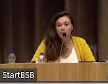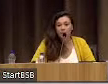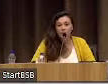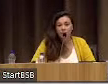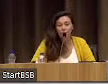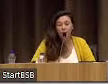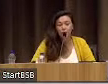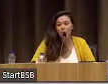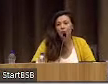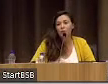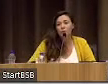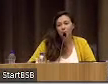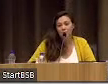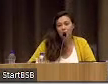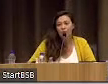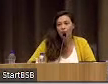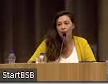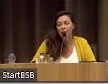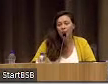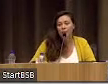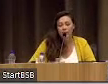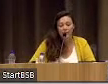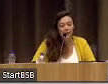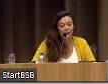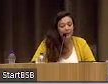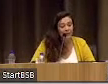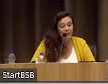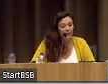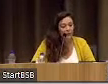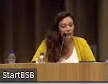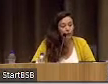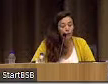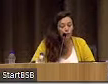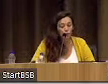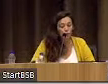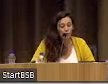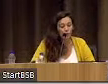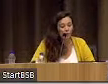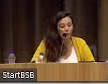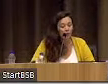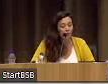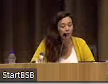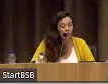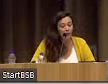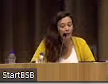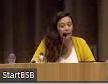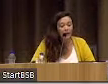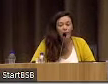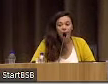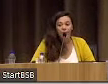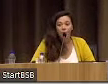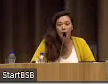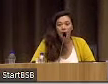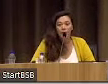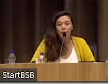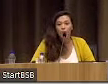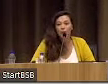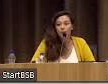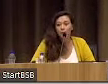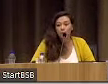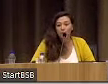DataSUS reviewed this policy, and during 2020, it was published in